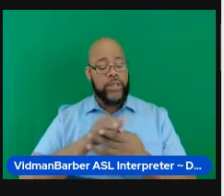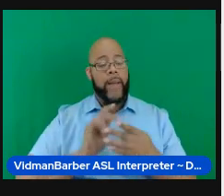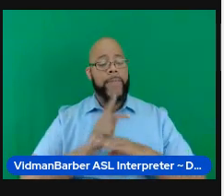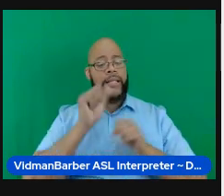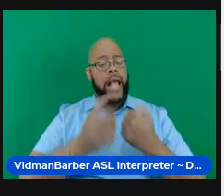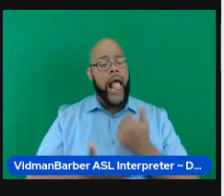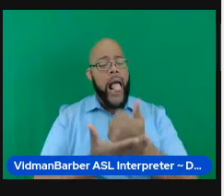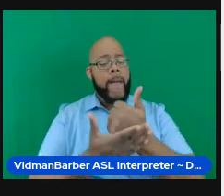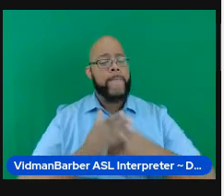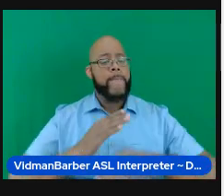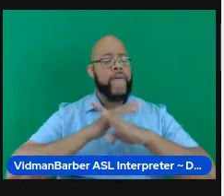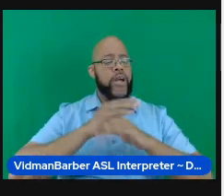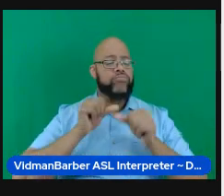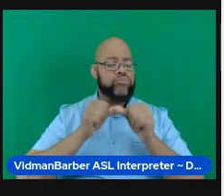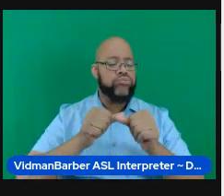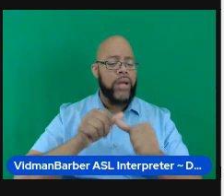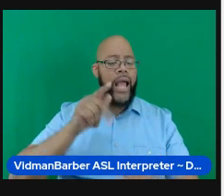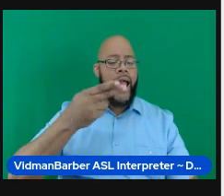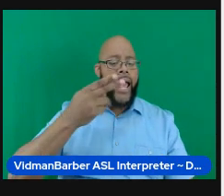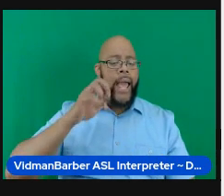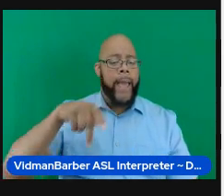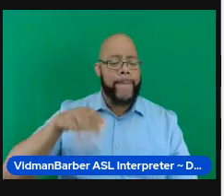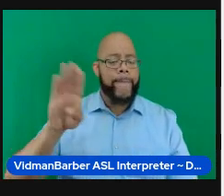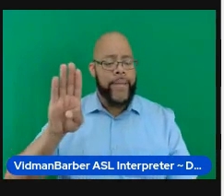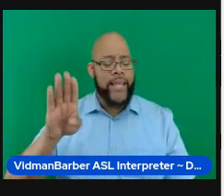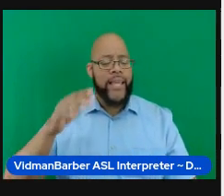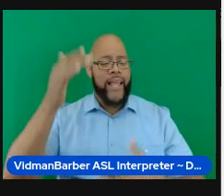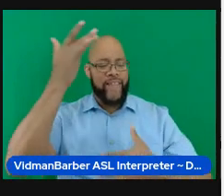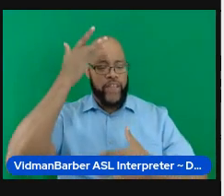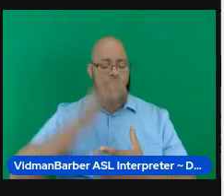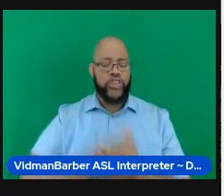help prevent chronic hepatitis B infections.